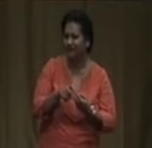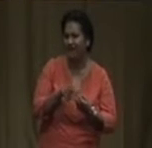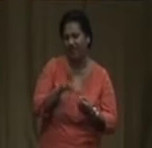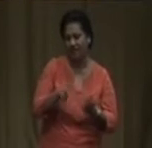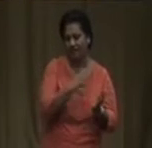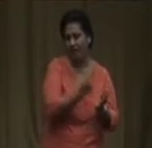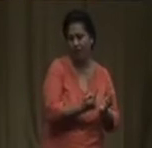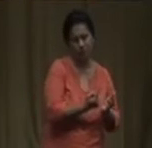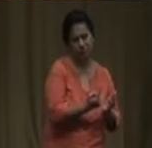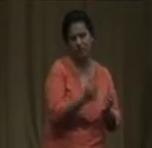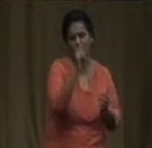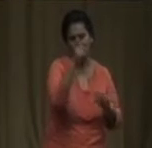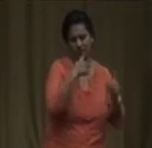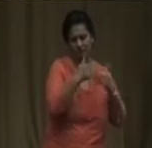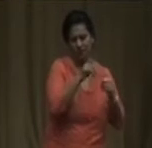alone.